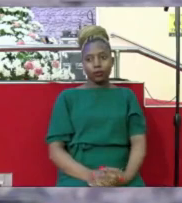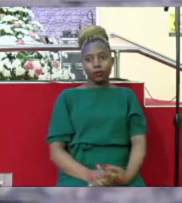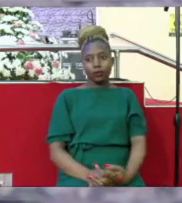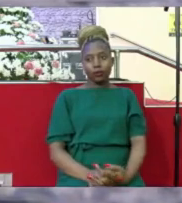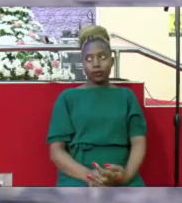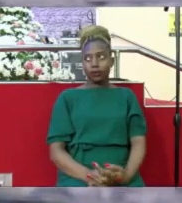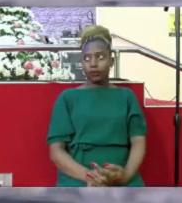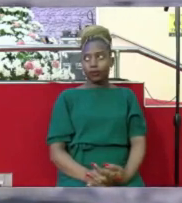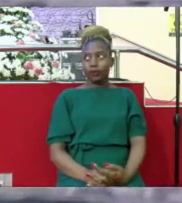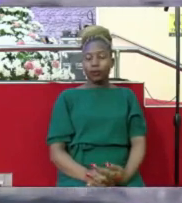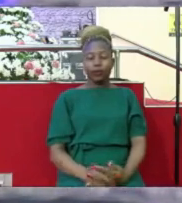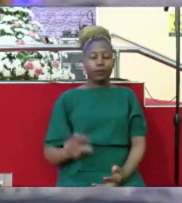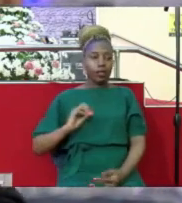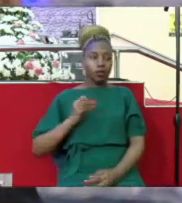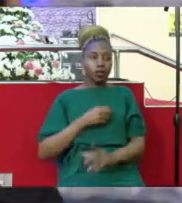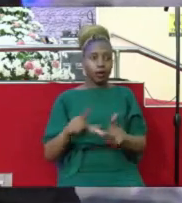Our lives